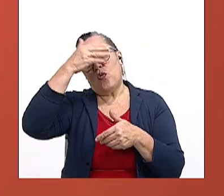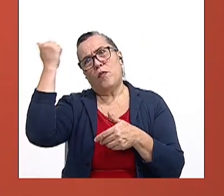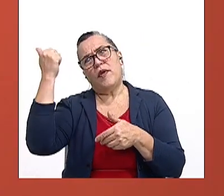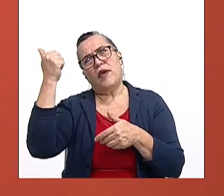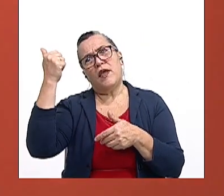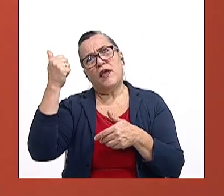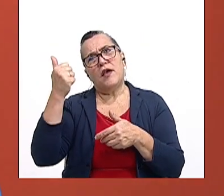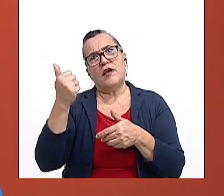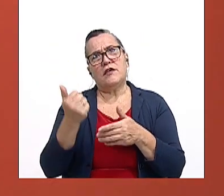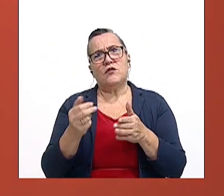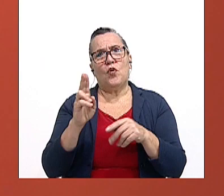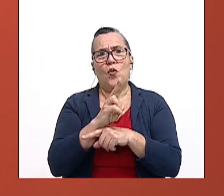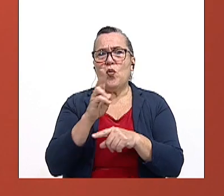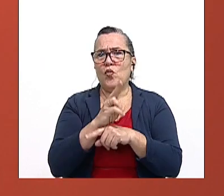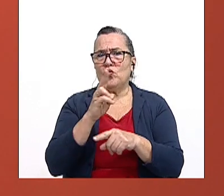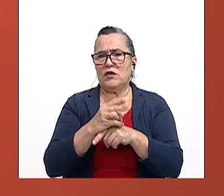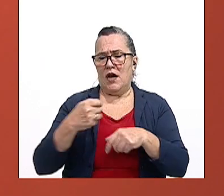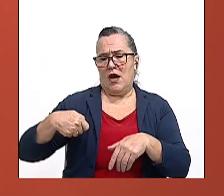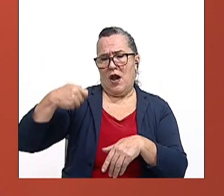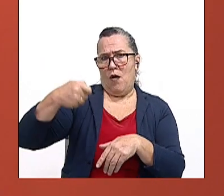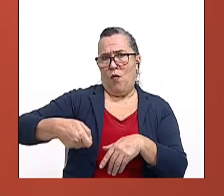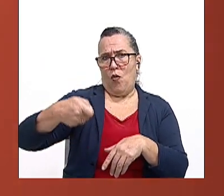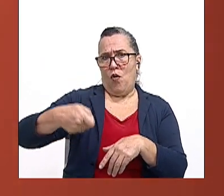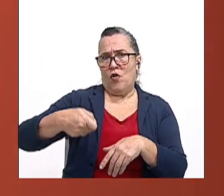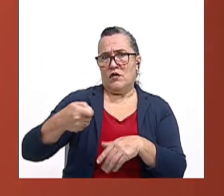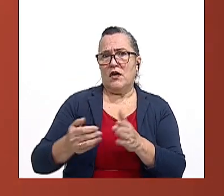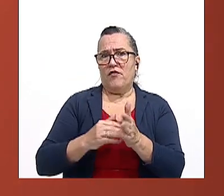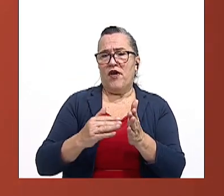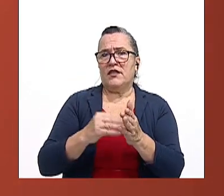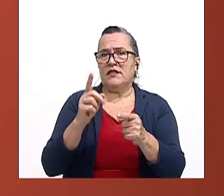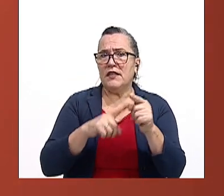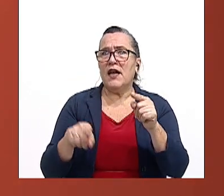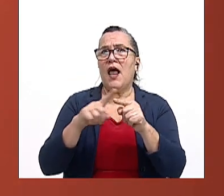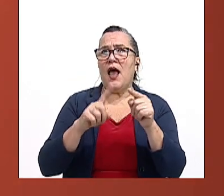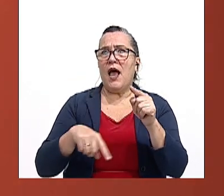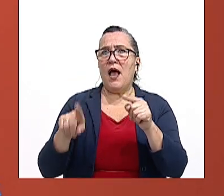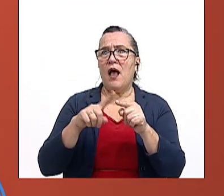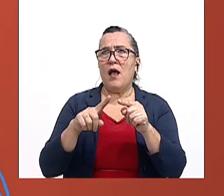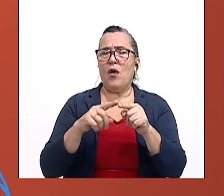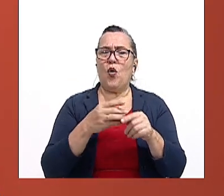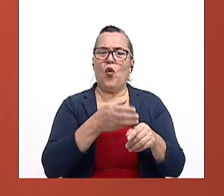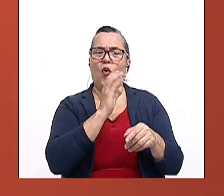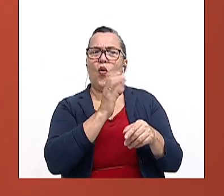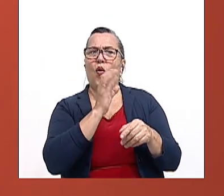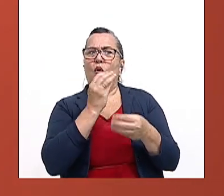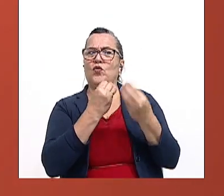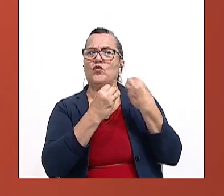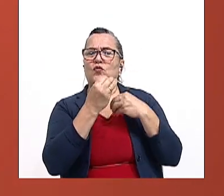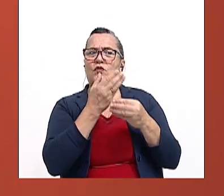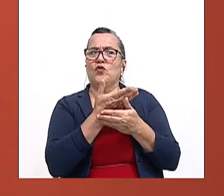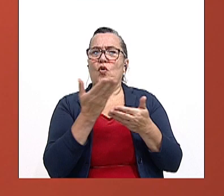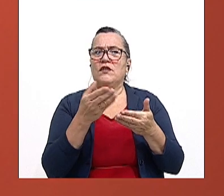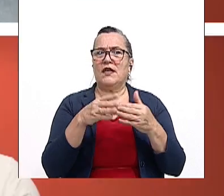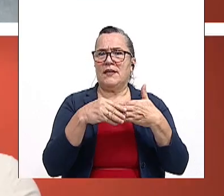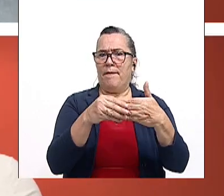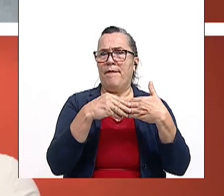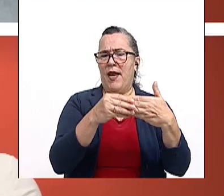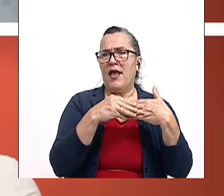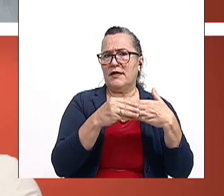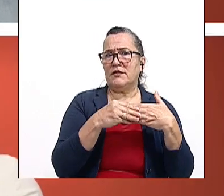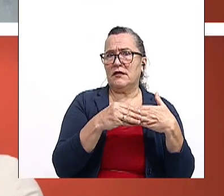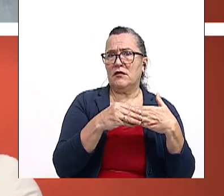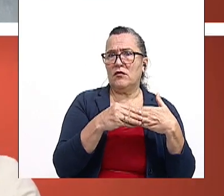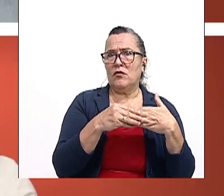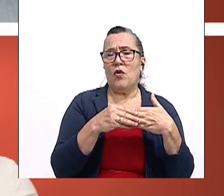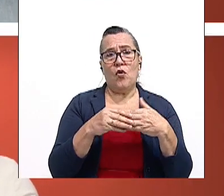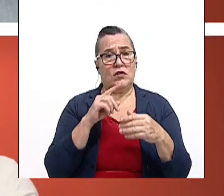grocery shopping? Do you usually buy drinks that come in plastic bottles? Are you committed to being